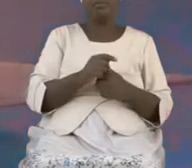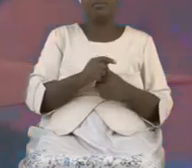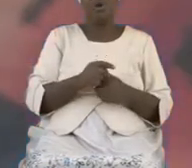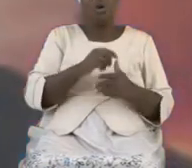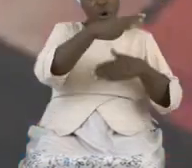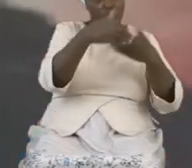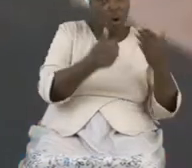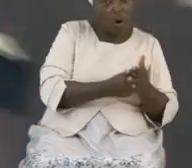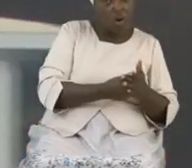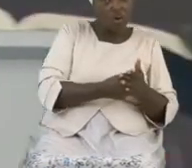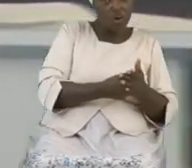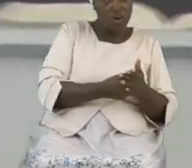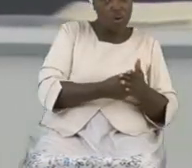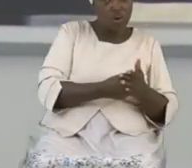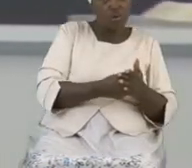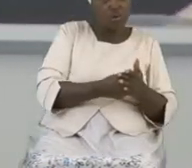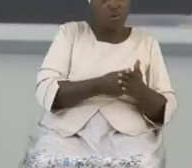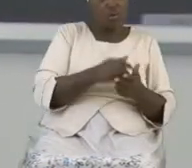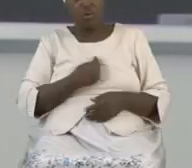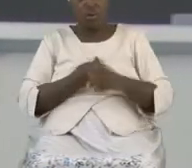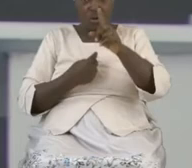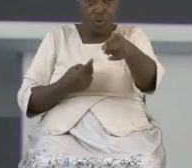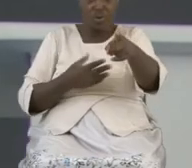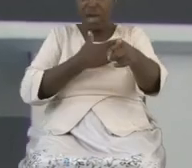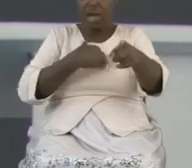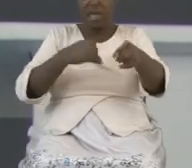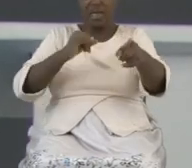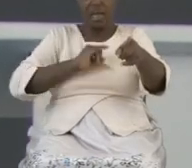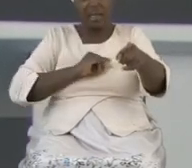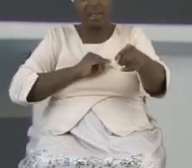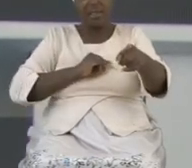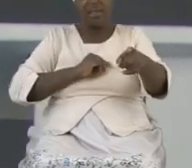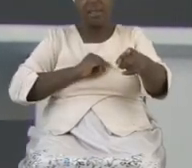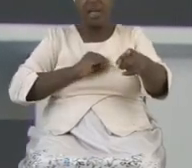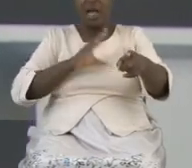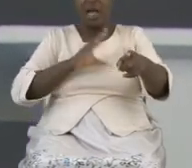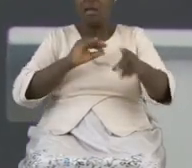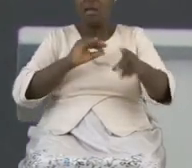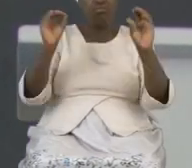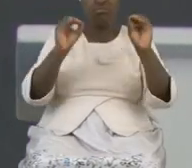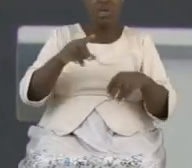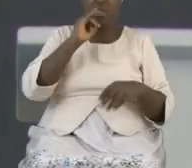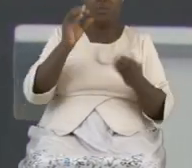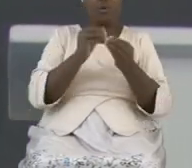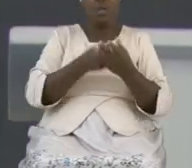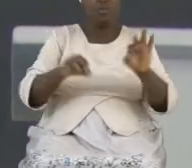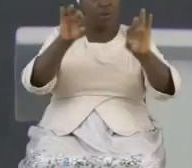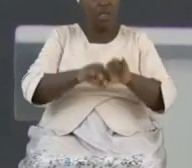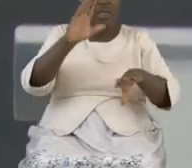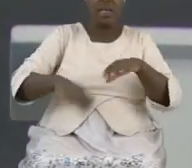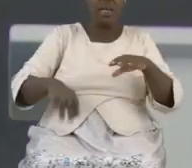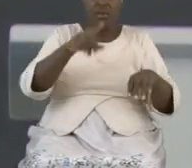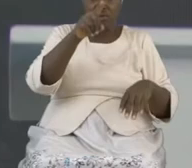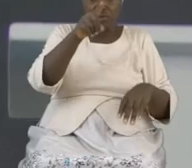us, you and I. And nobody is more important than you, than